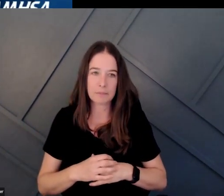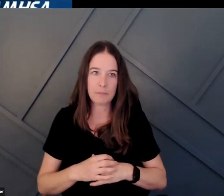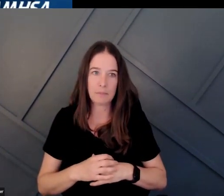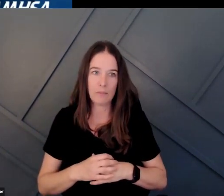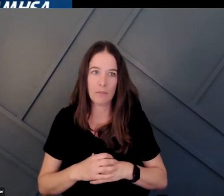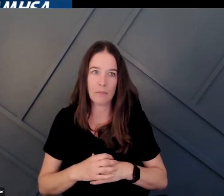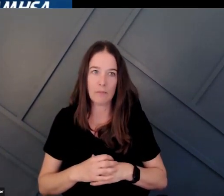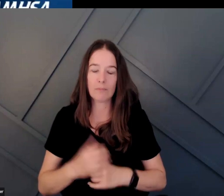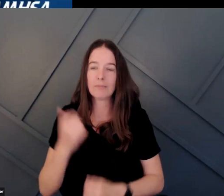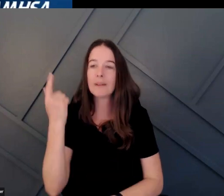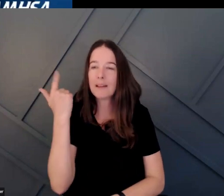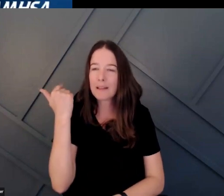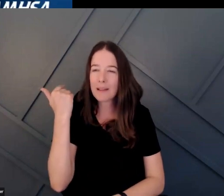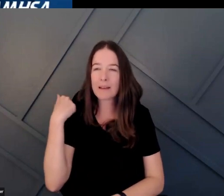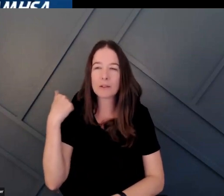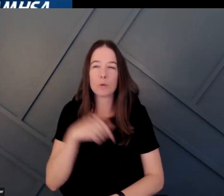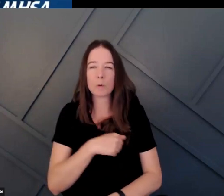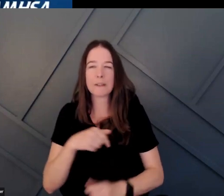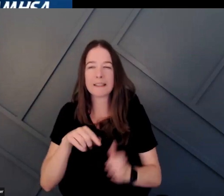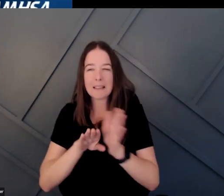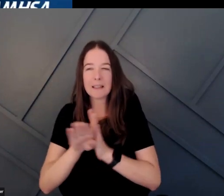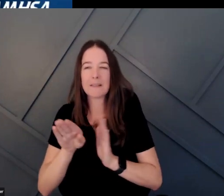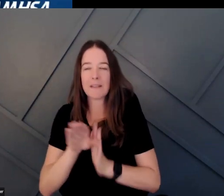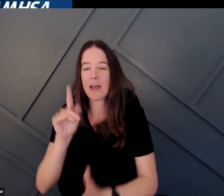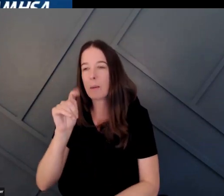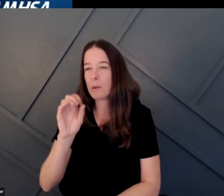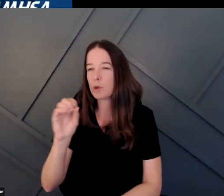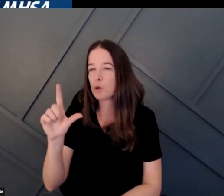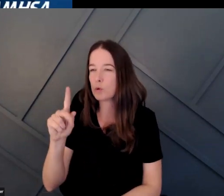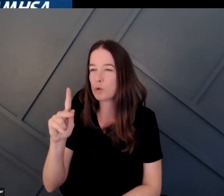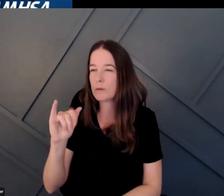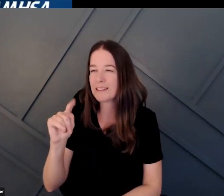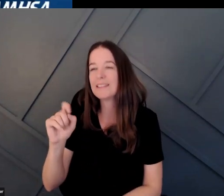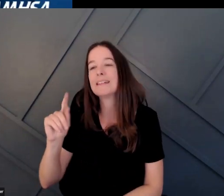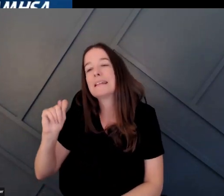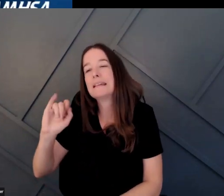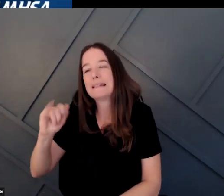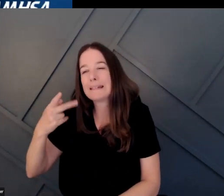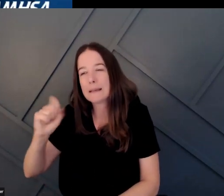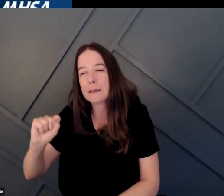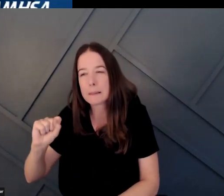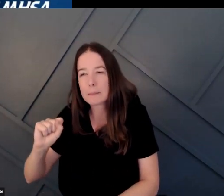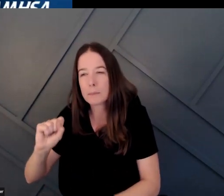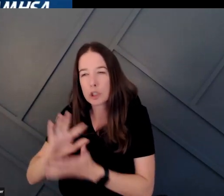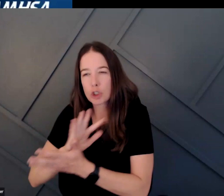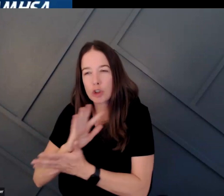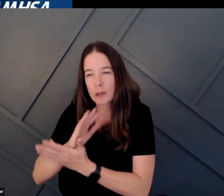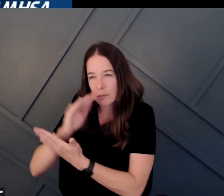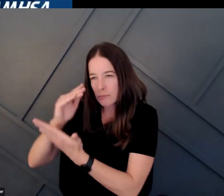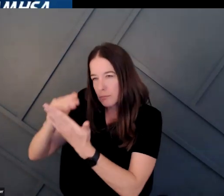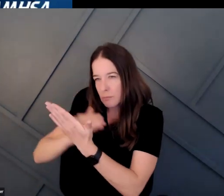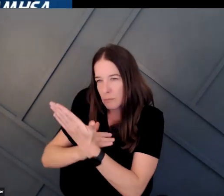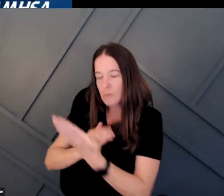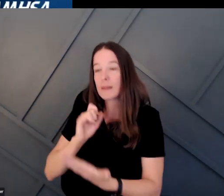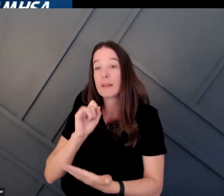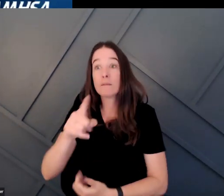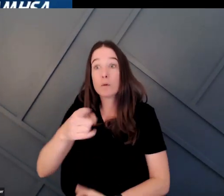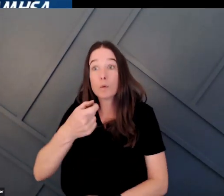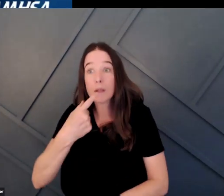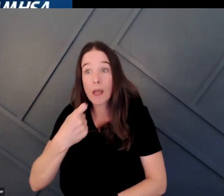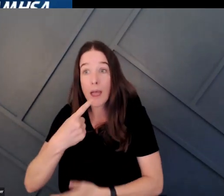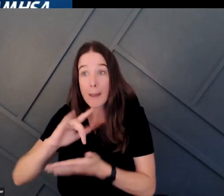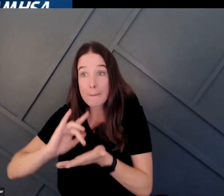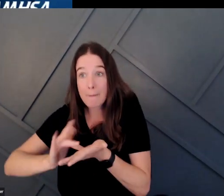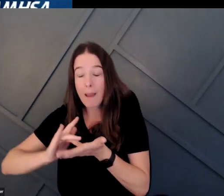a toolkit or tips sheet on preparing, if you're taking medications, preparing for hot weather.